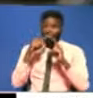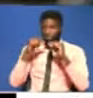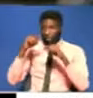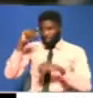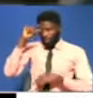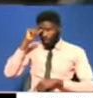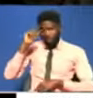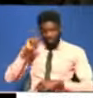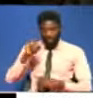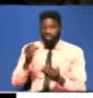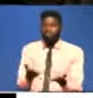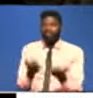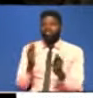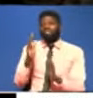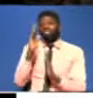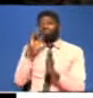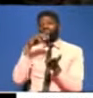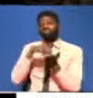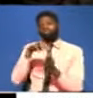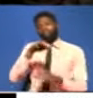in the area.